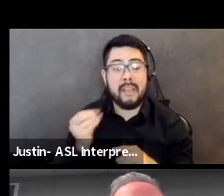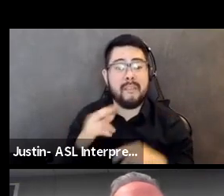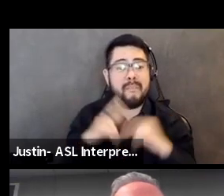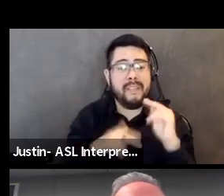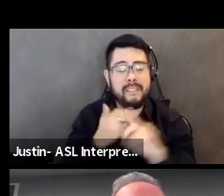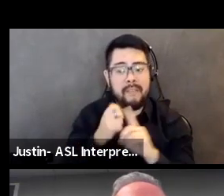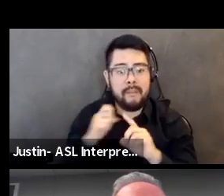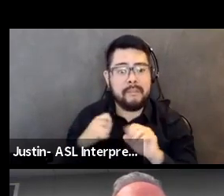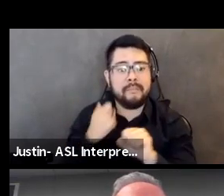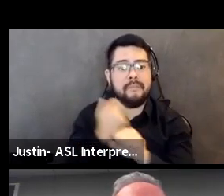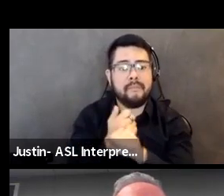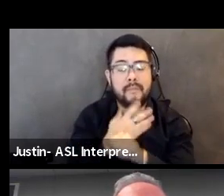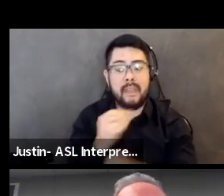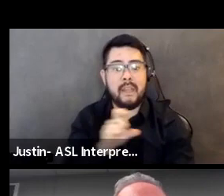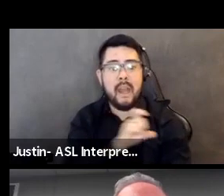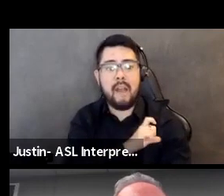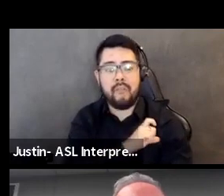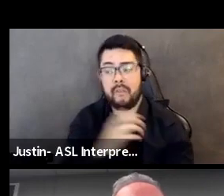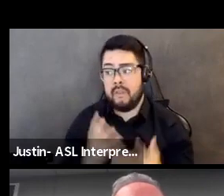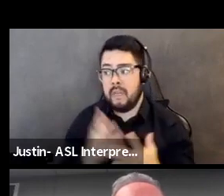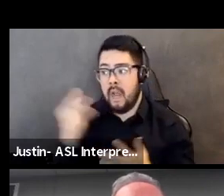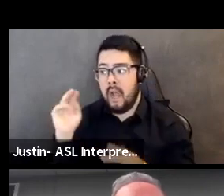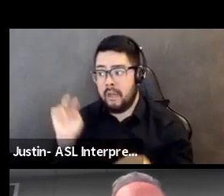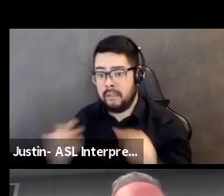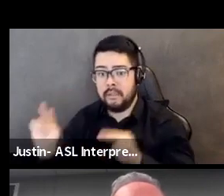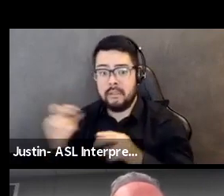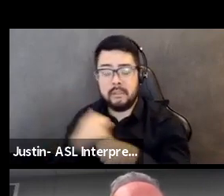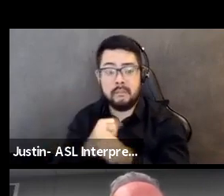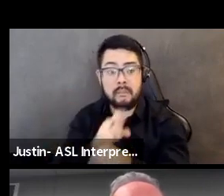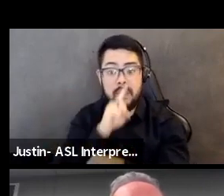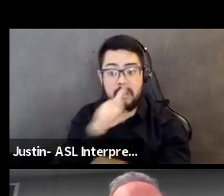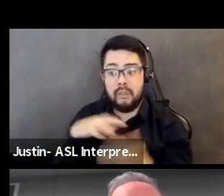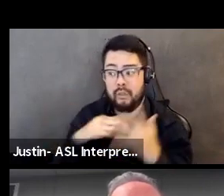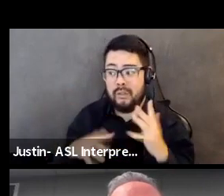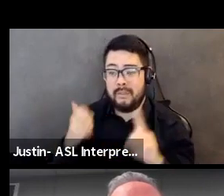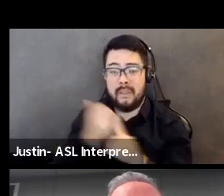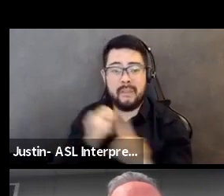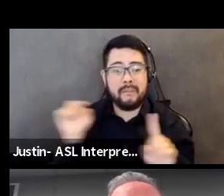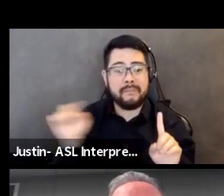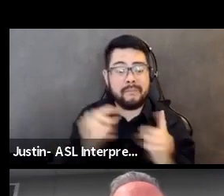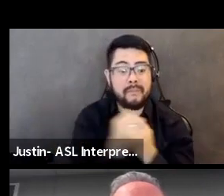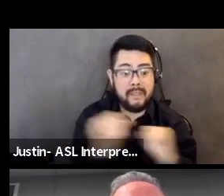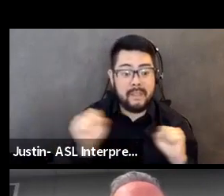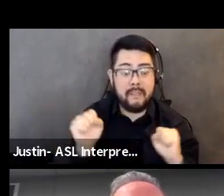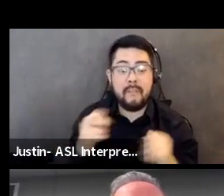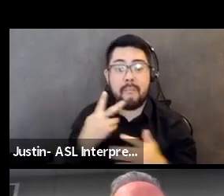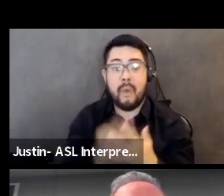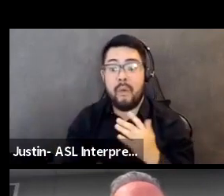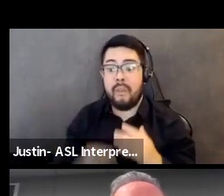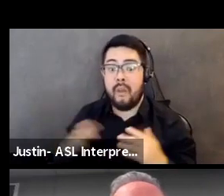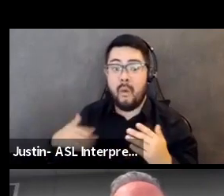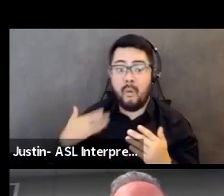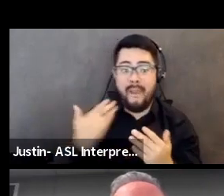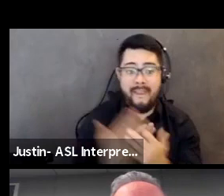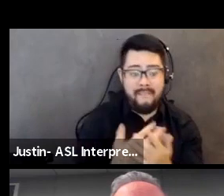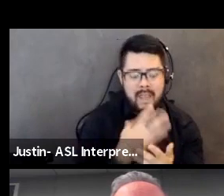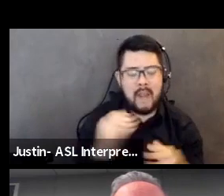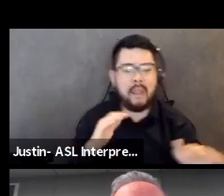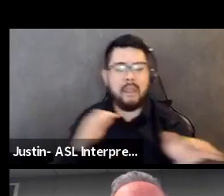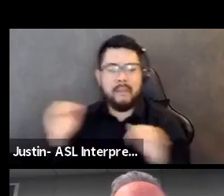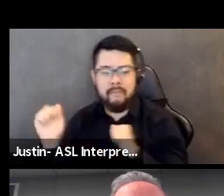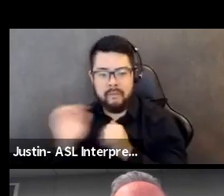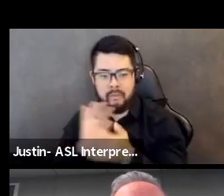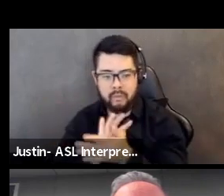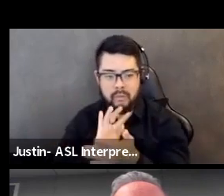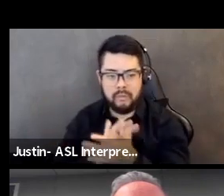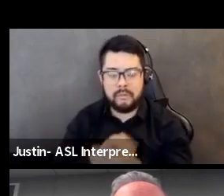down and the officer has gone out and made sure that those children are safe going to and from school now again i